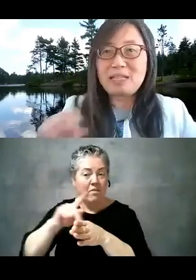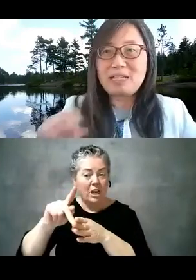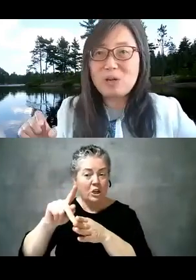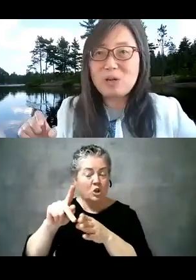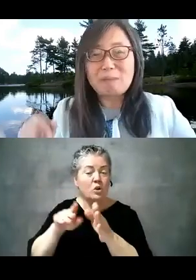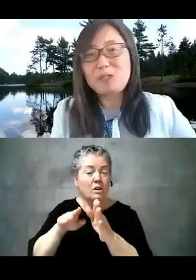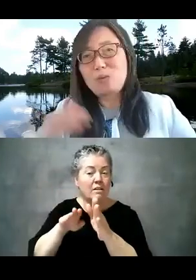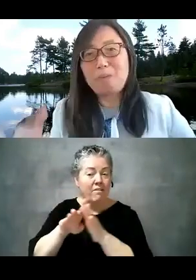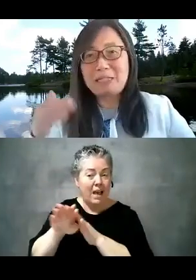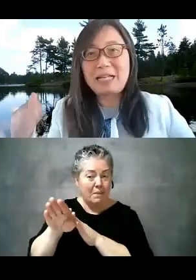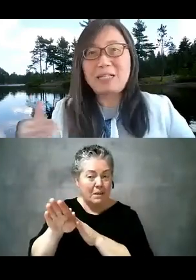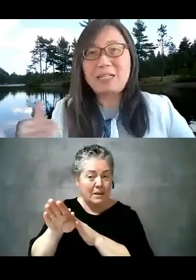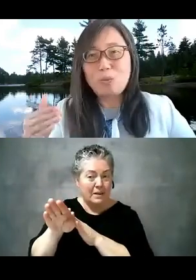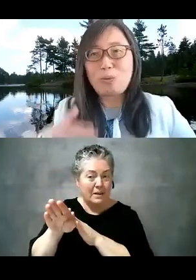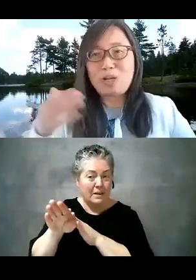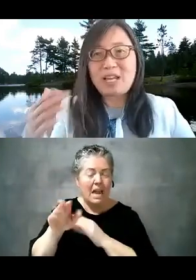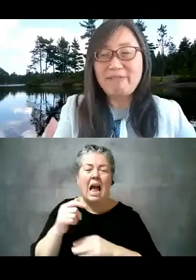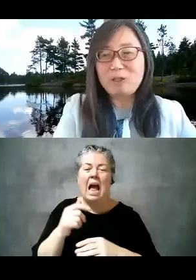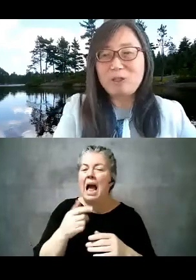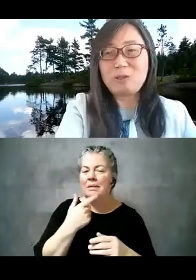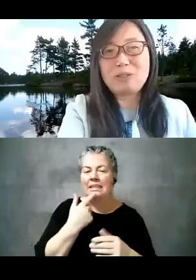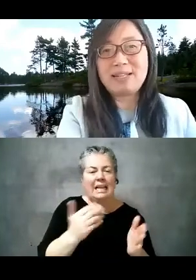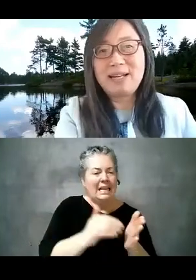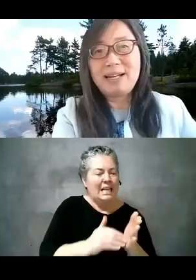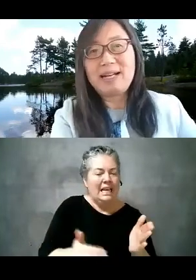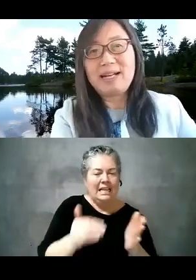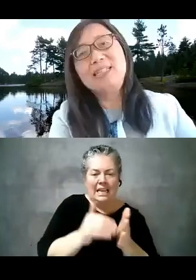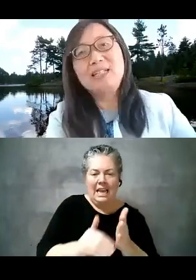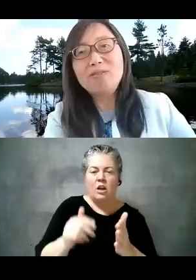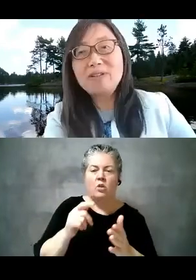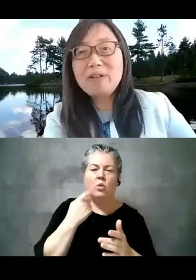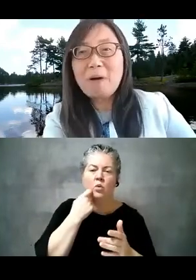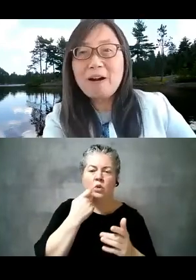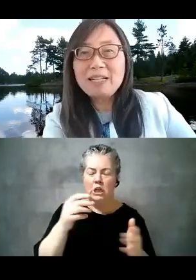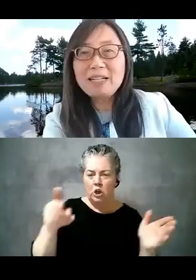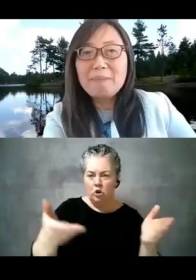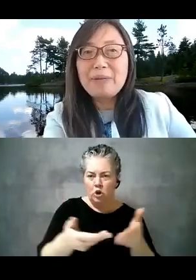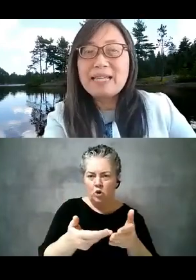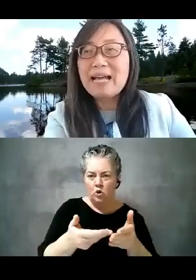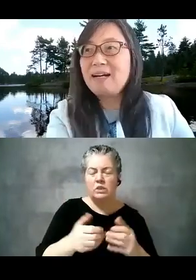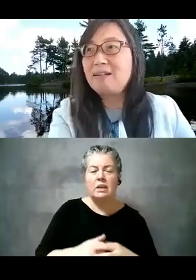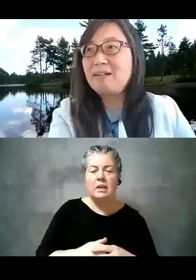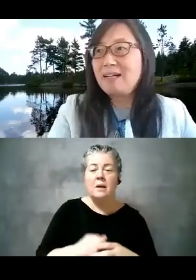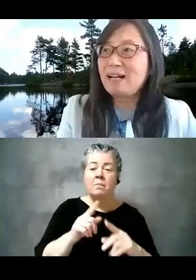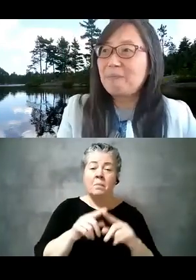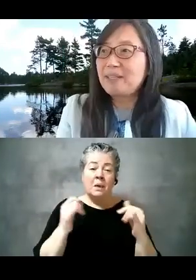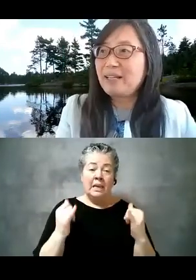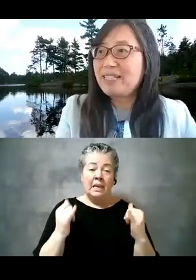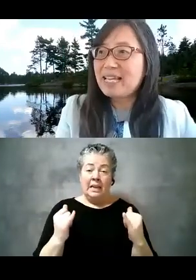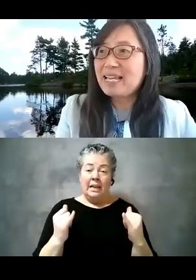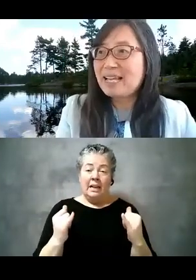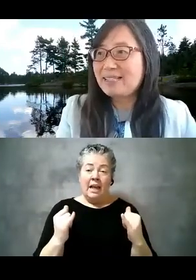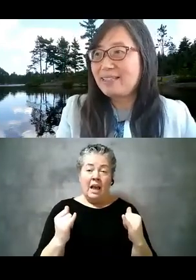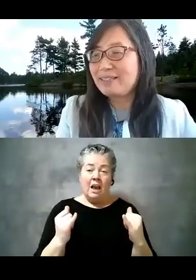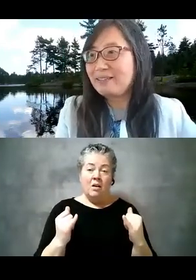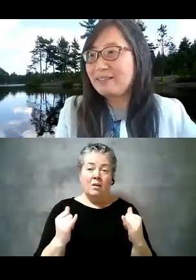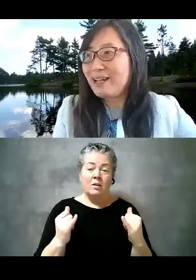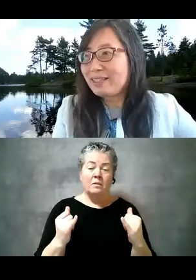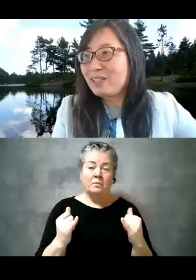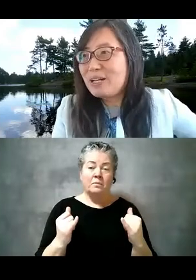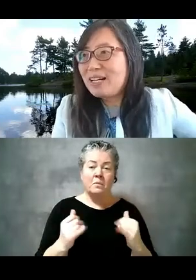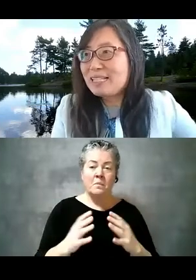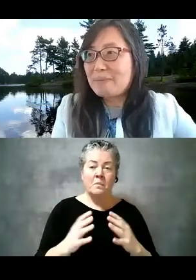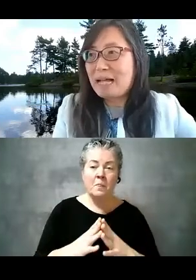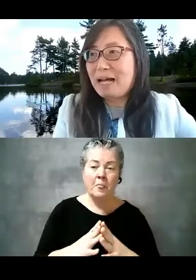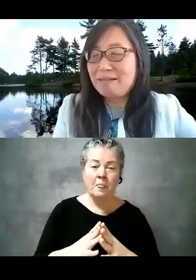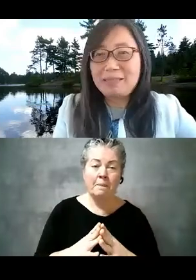whole set of questions. I'm just repeating what we have introduced in the overview part. But now, and Yanyan has talked